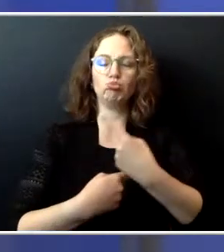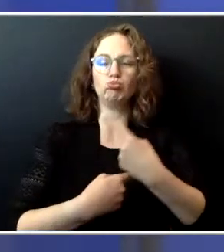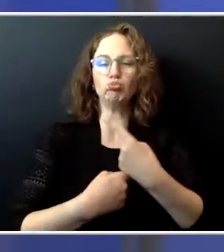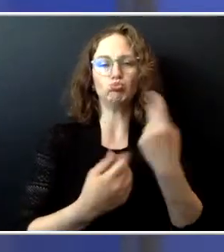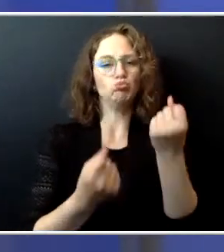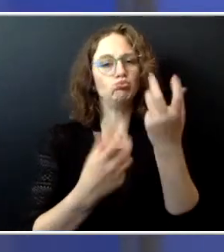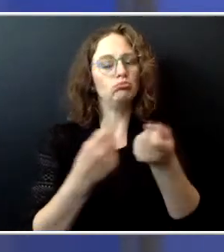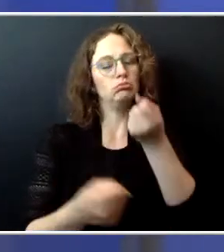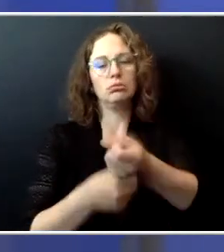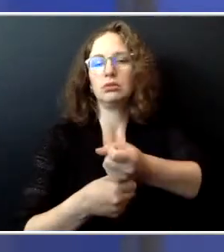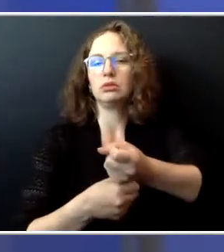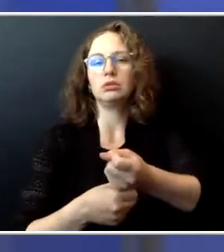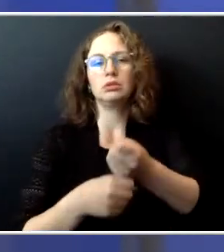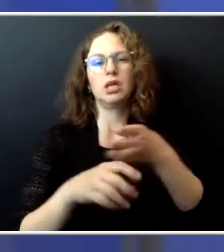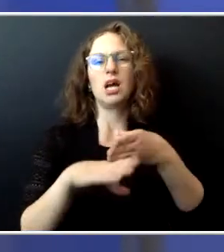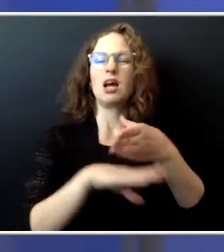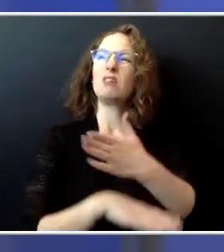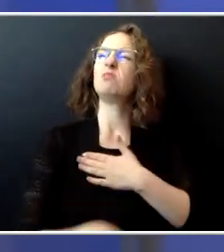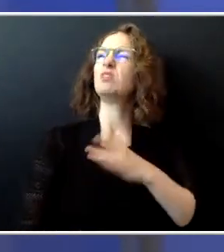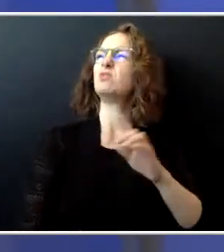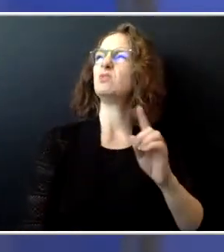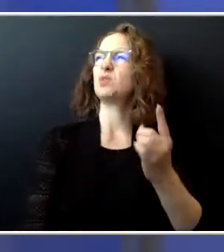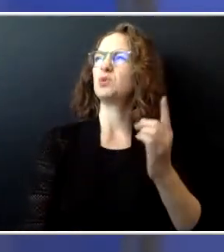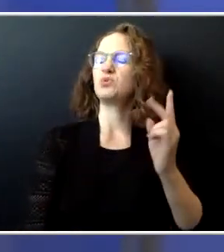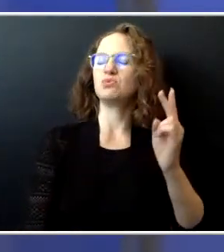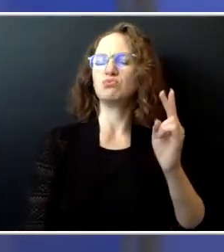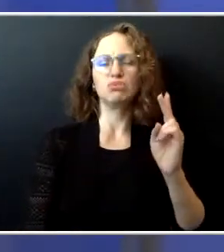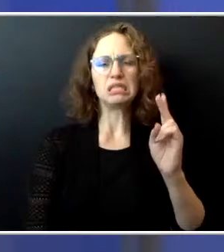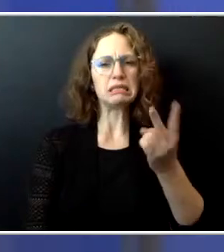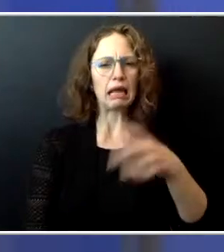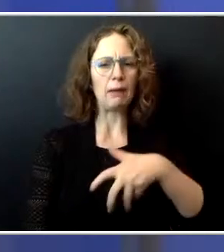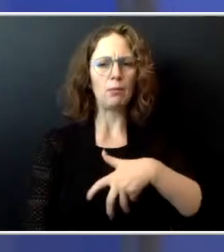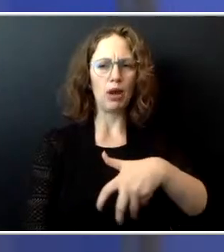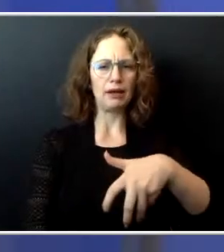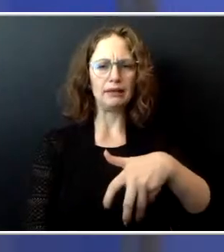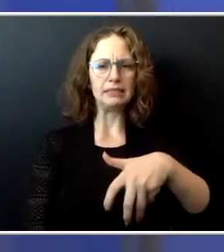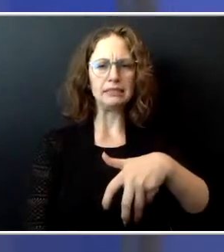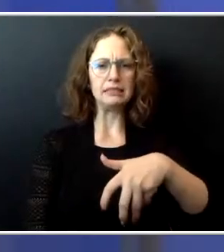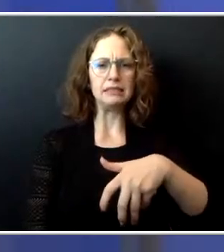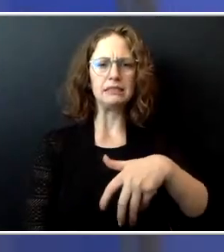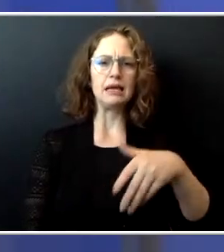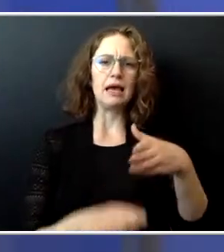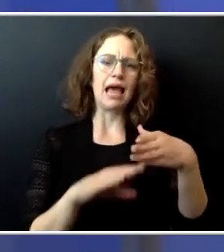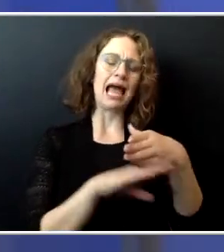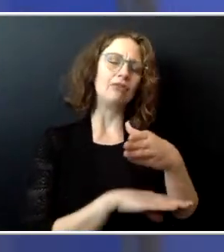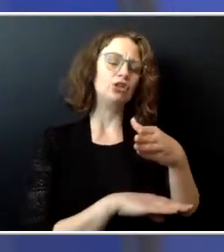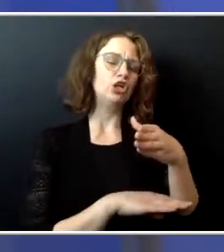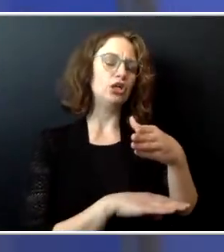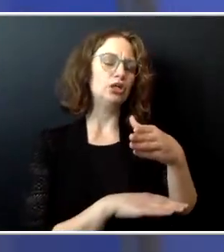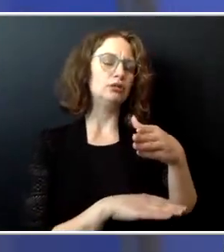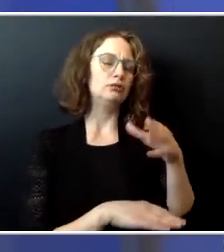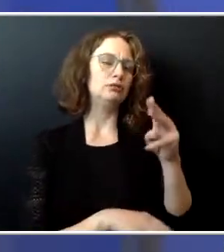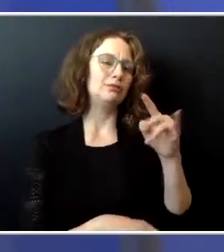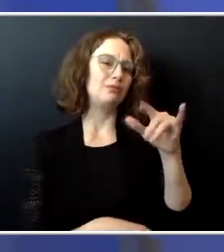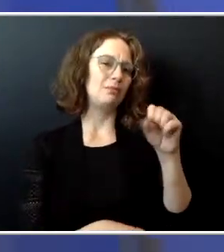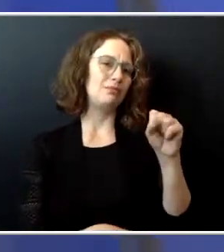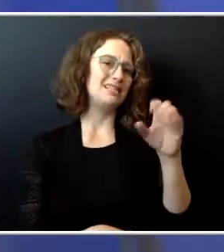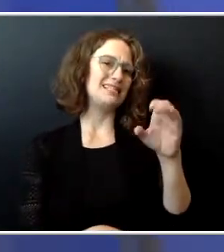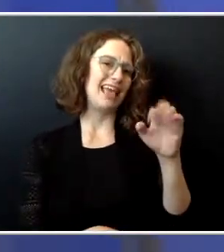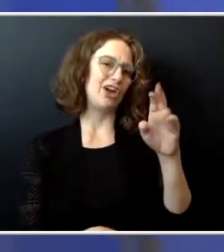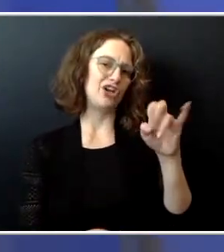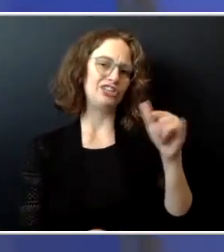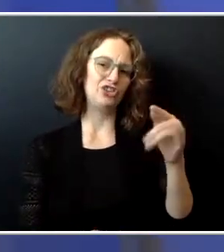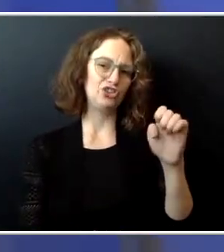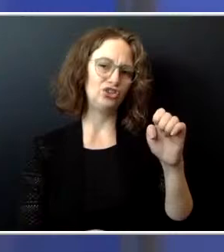first or second pregnancy, because after the miscarriage, I think my doctor decided, hey, let's just see